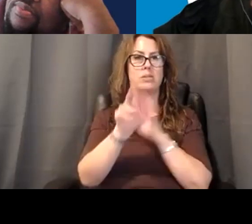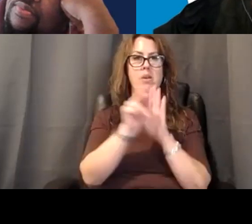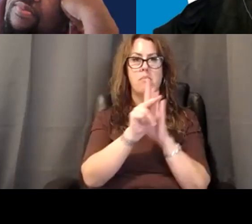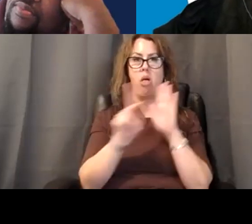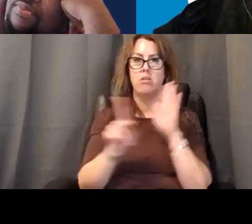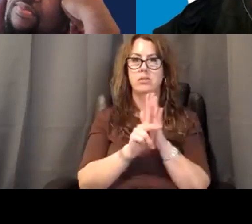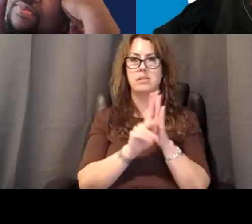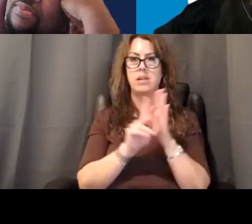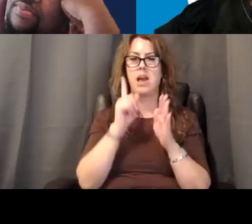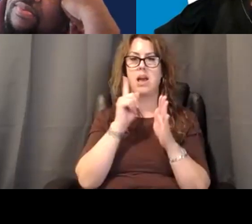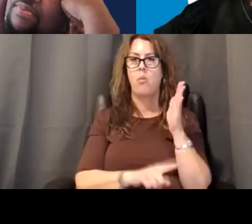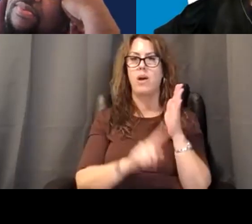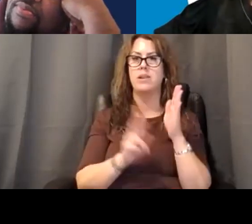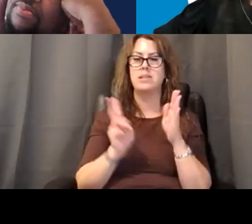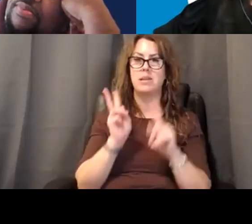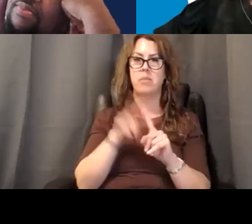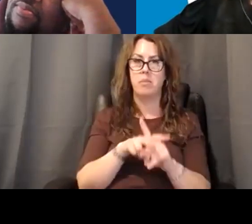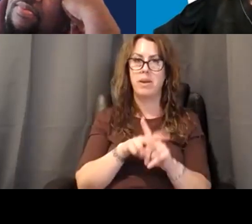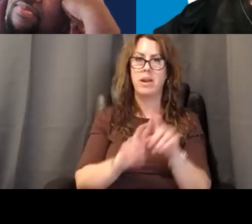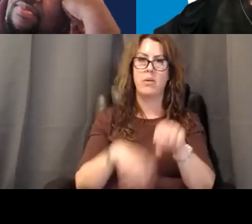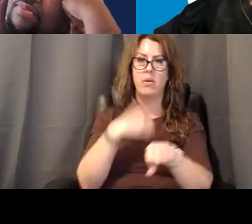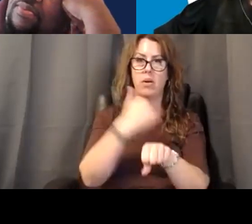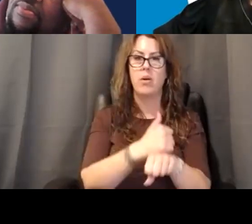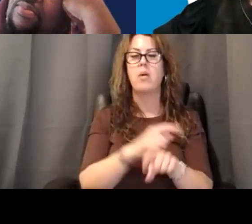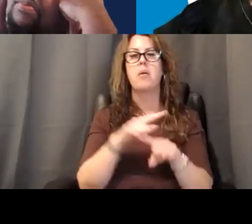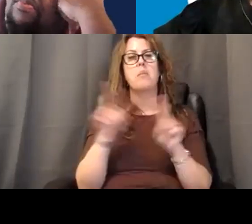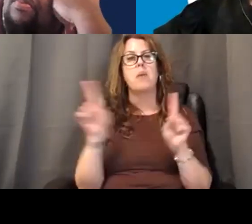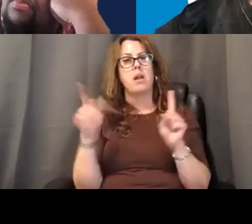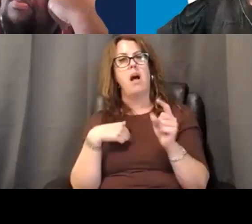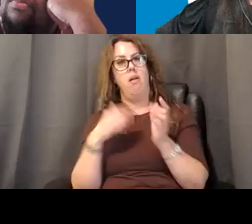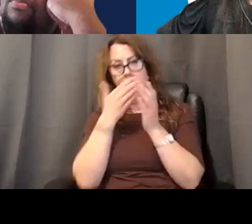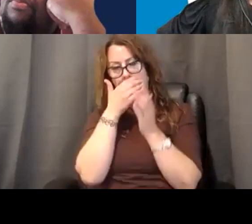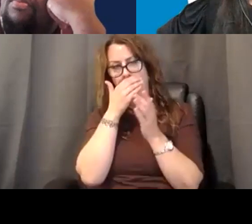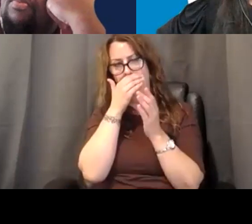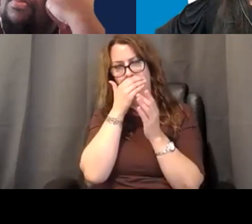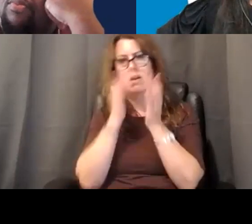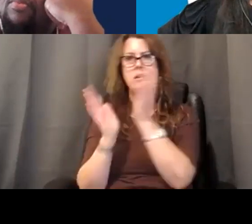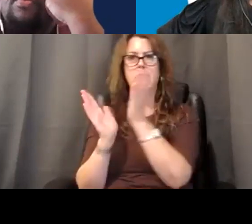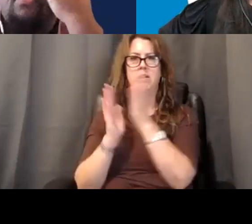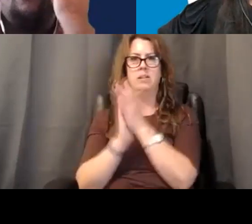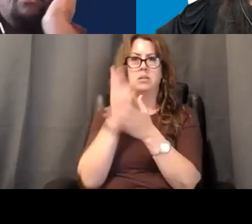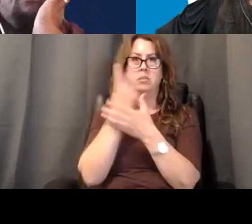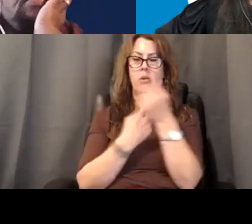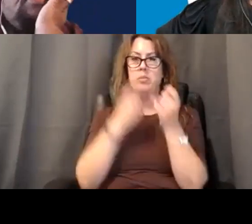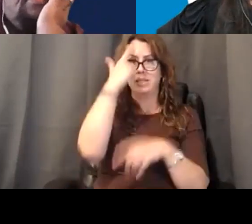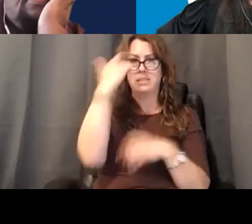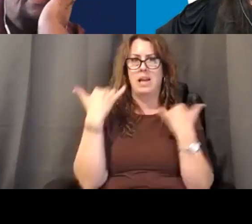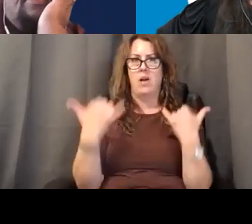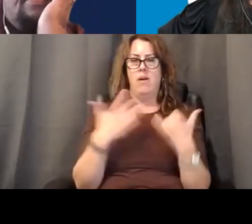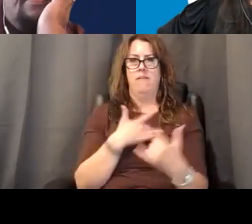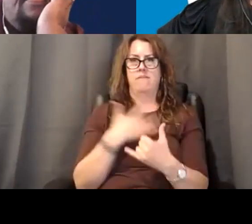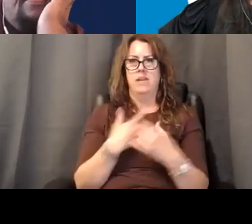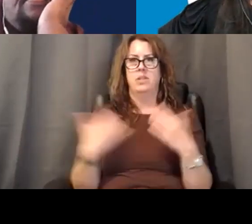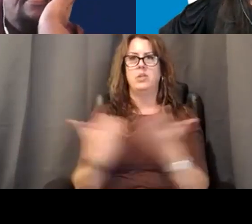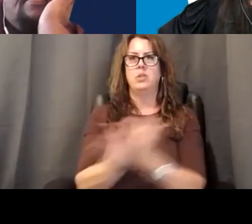frustrated, but I commend you both because this has re-energized me. So thank you so much. And the next part of